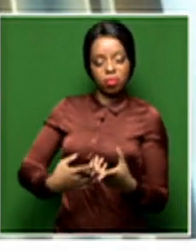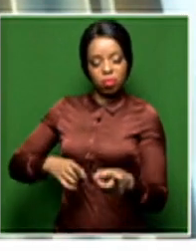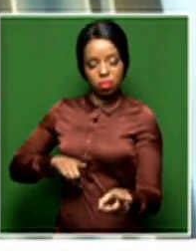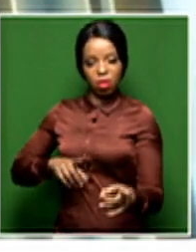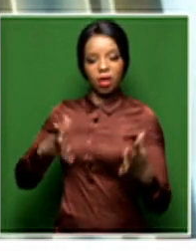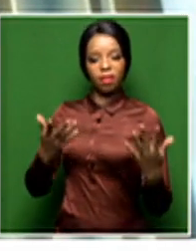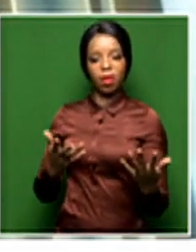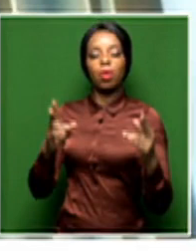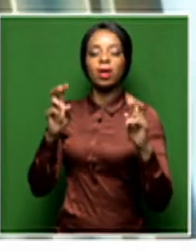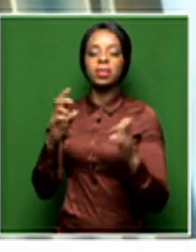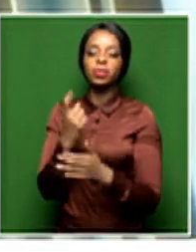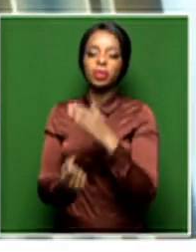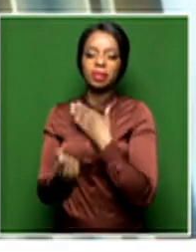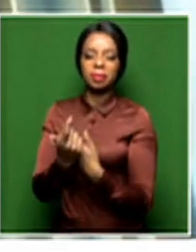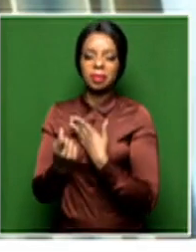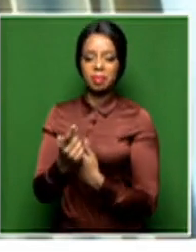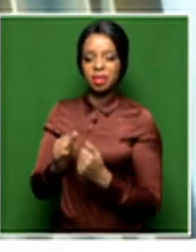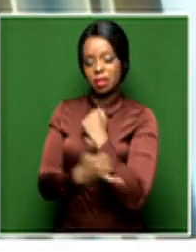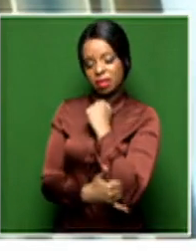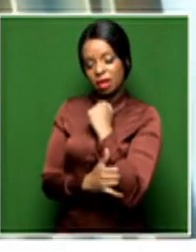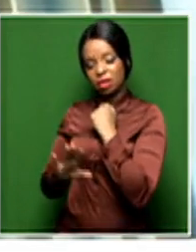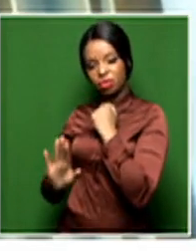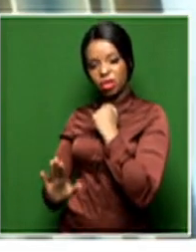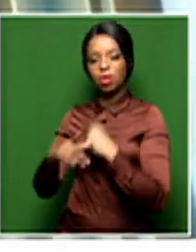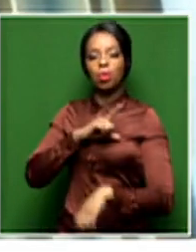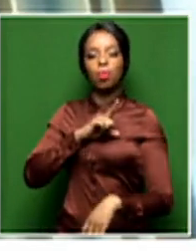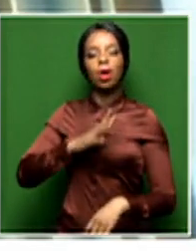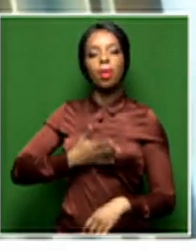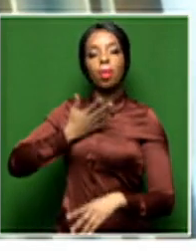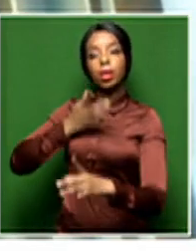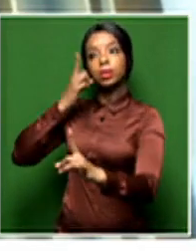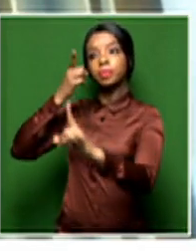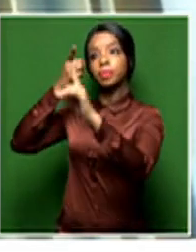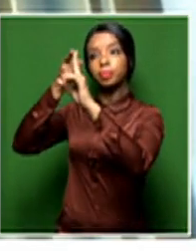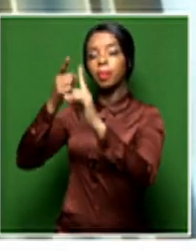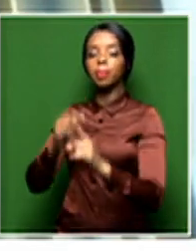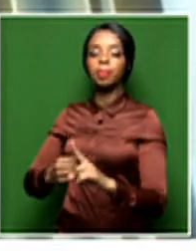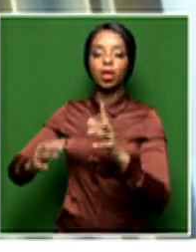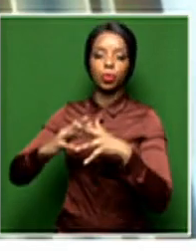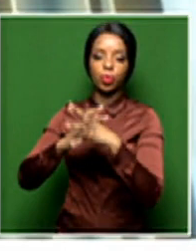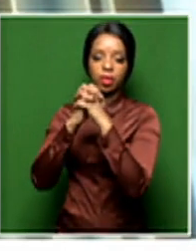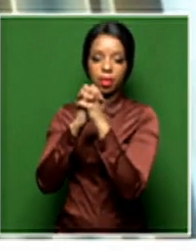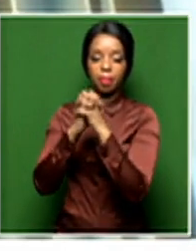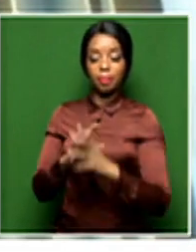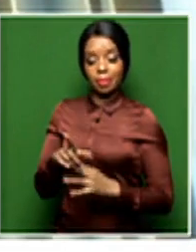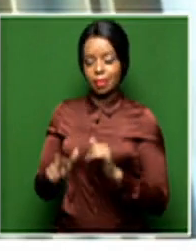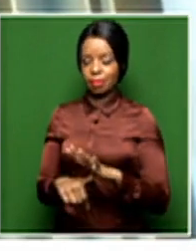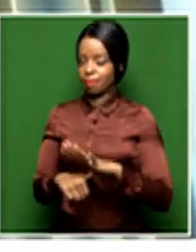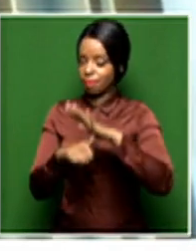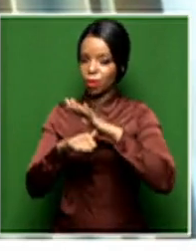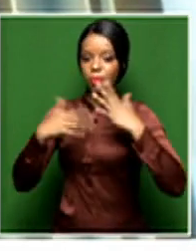of achieving African renaissance, you know, and unity. This is critical for our development as a continent because